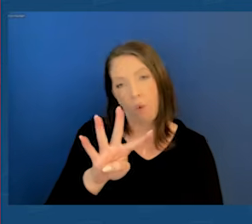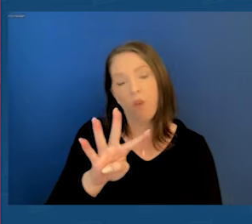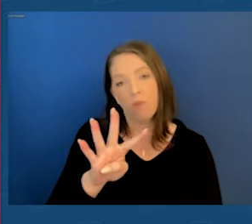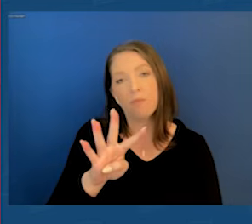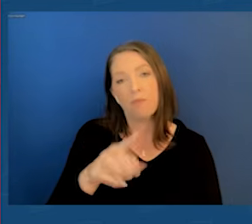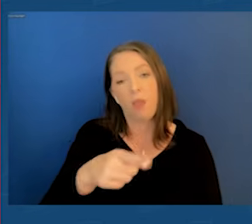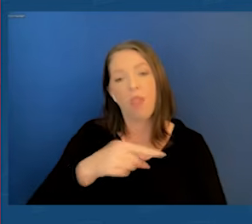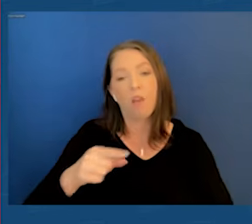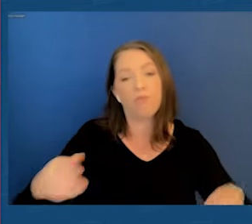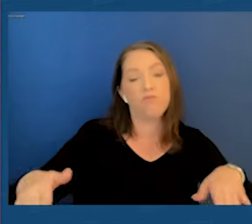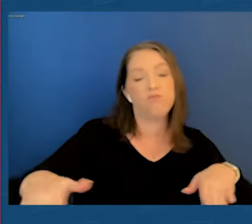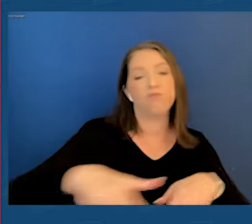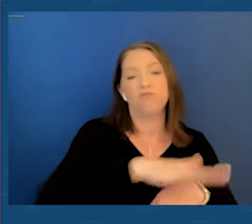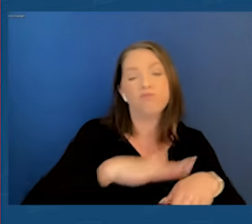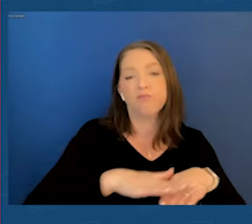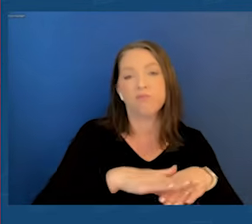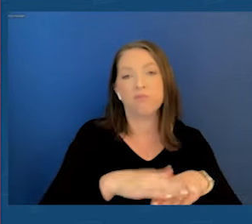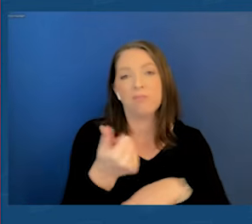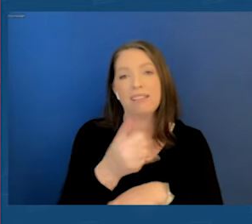over in the 1960s.